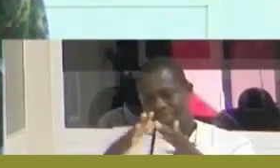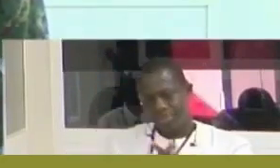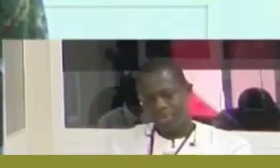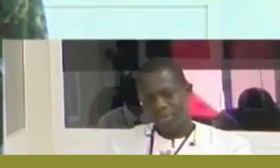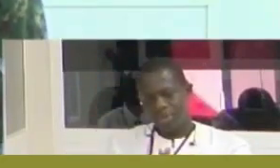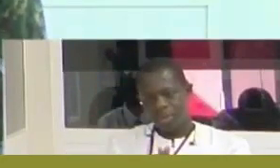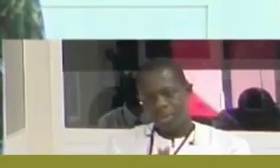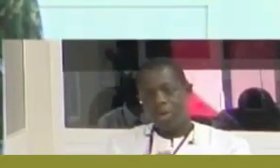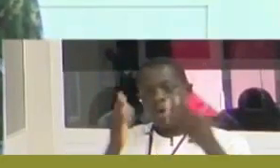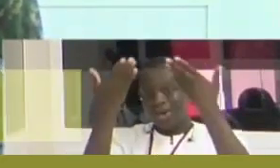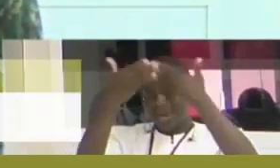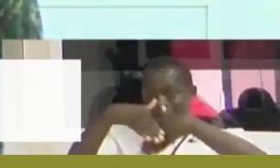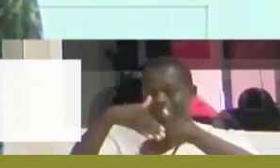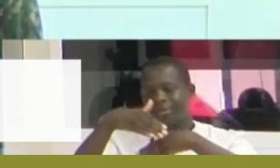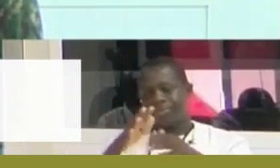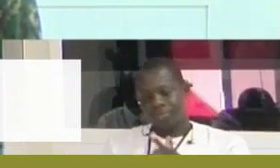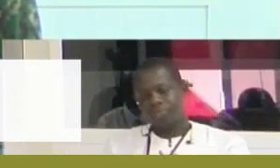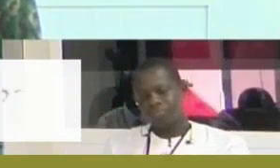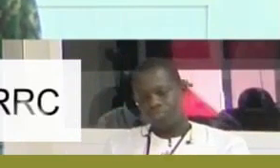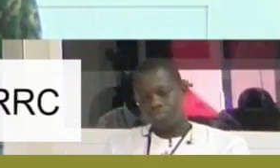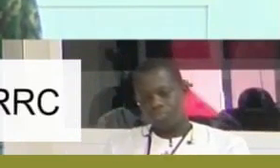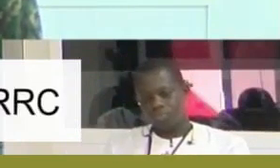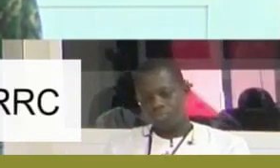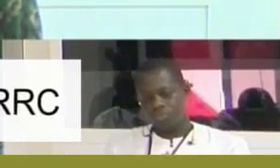gudi. Si gudi la won. It was in the night.